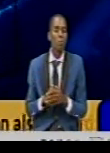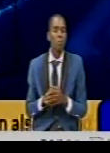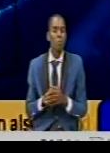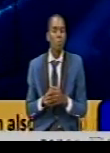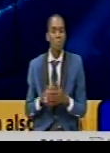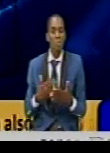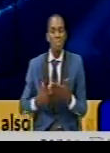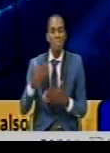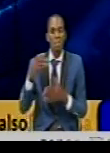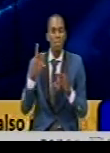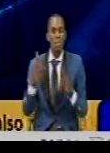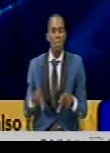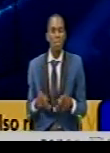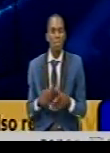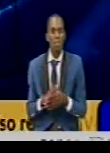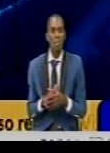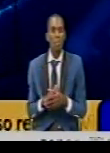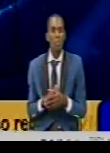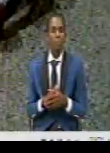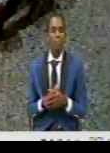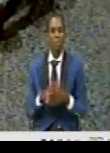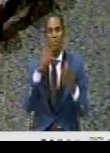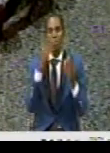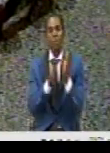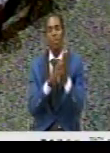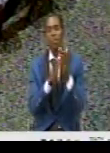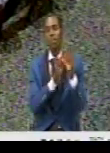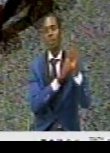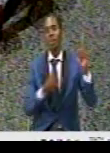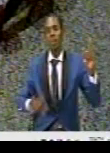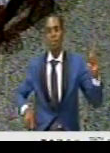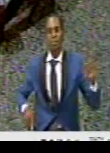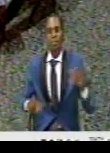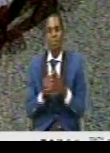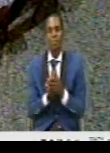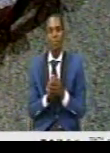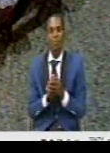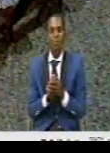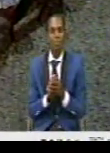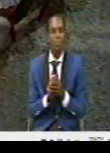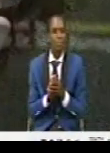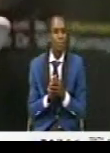now, we hand over to the state overseer. The next person.